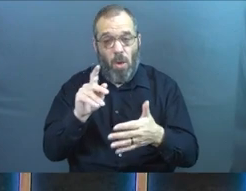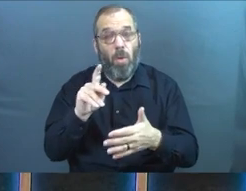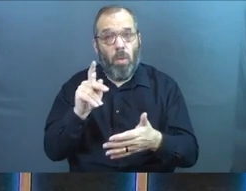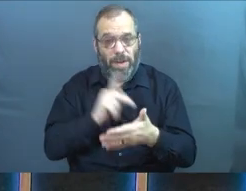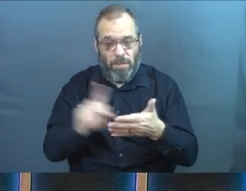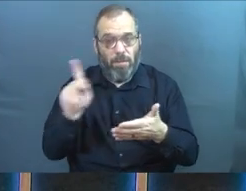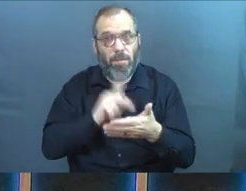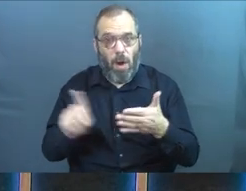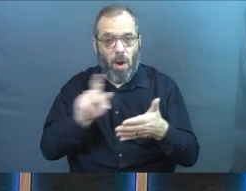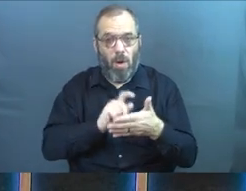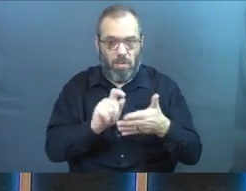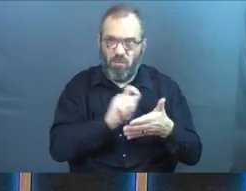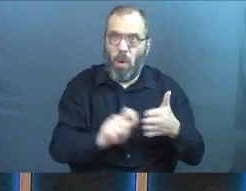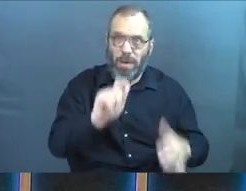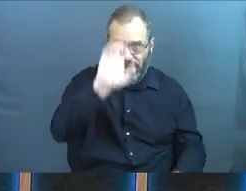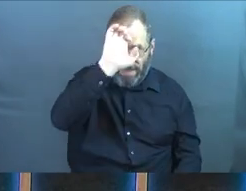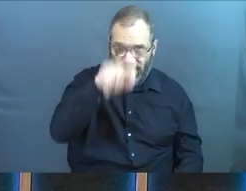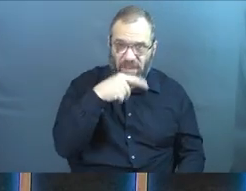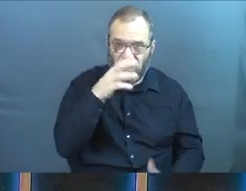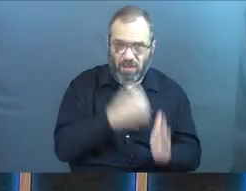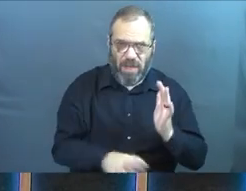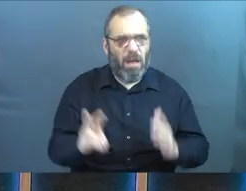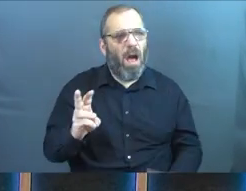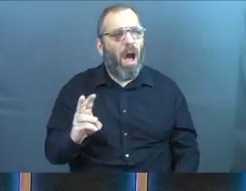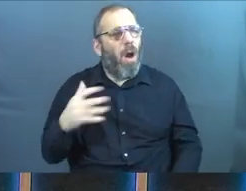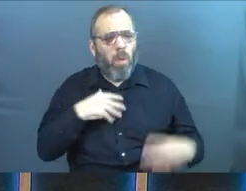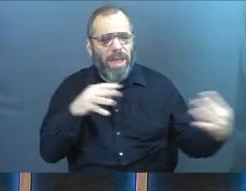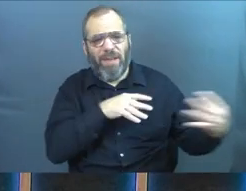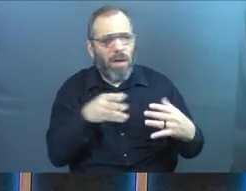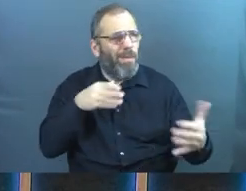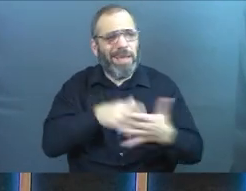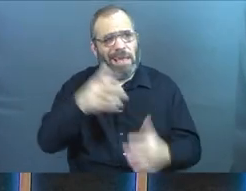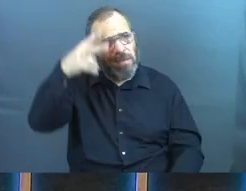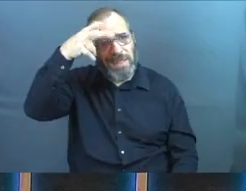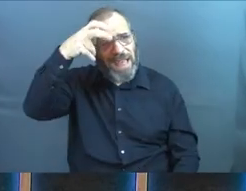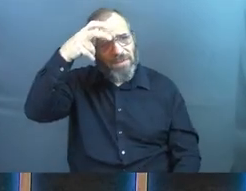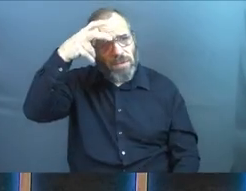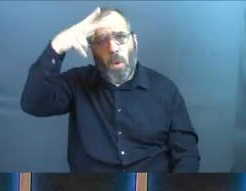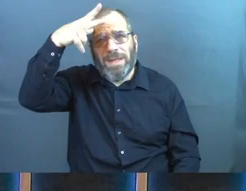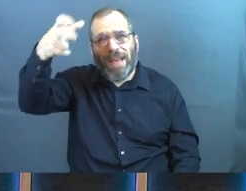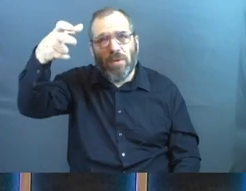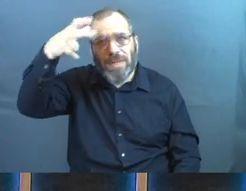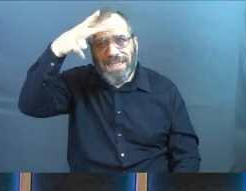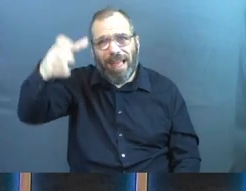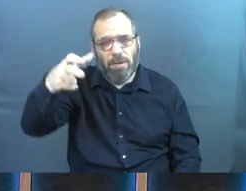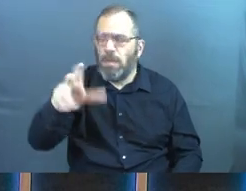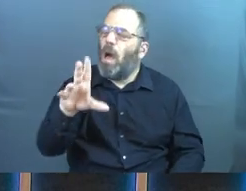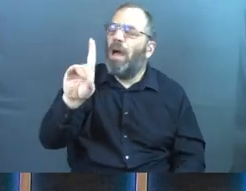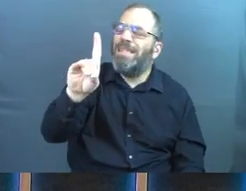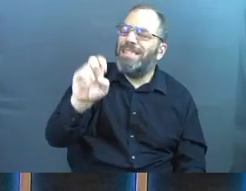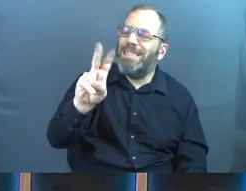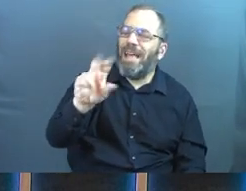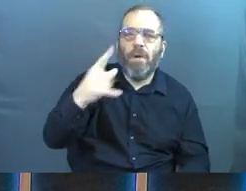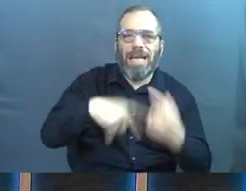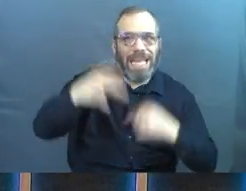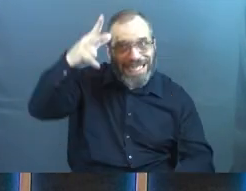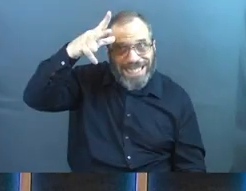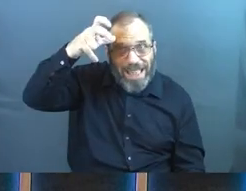that in Ephesians 6, why didn't he just say, we have a battle against the devils? Why did he say,